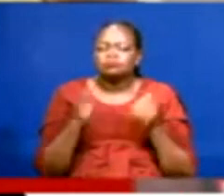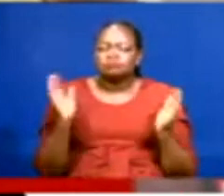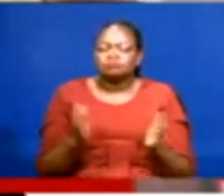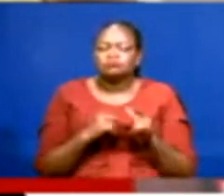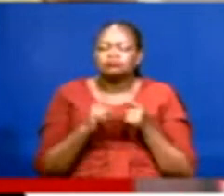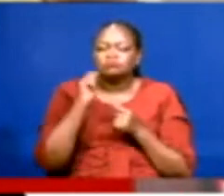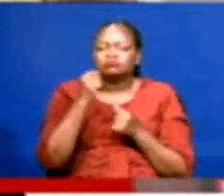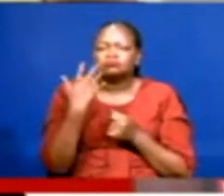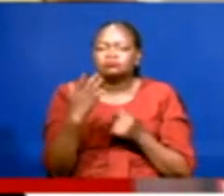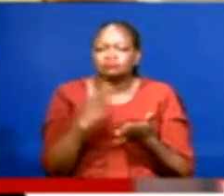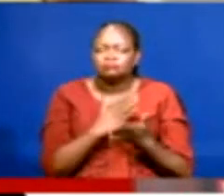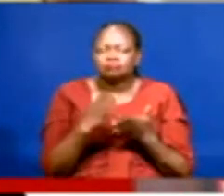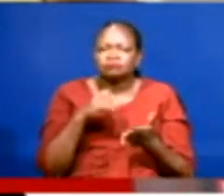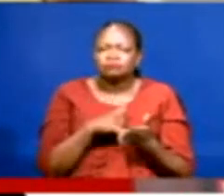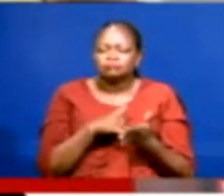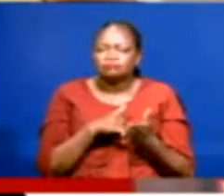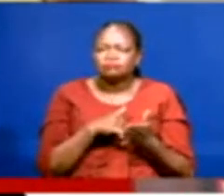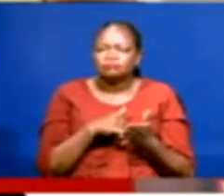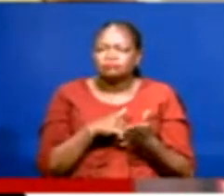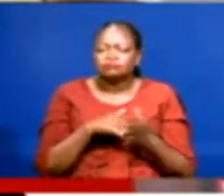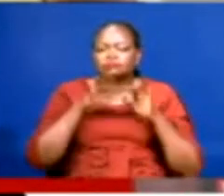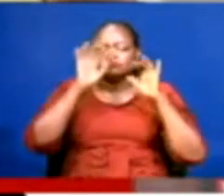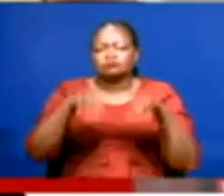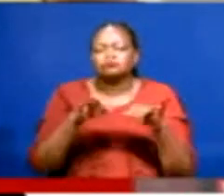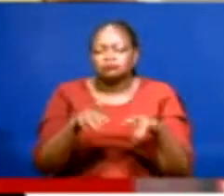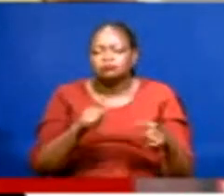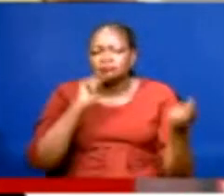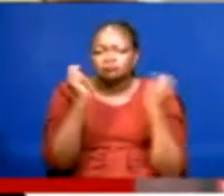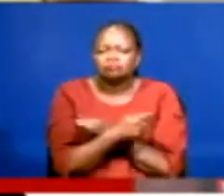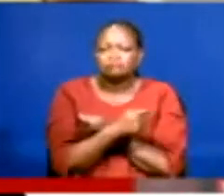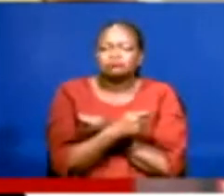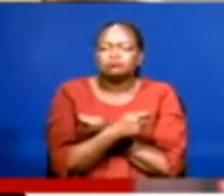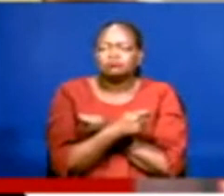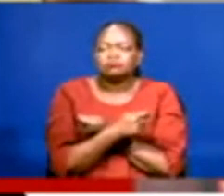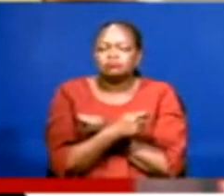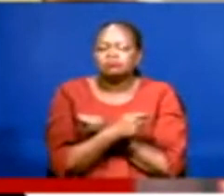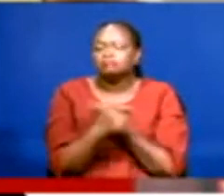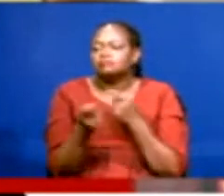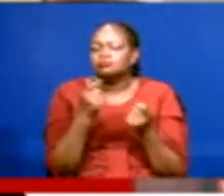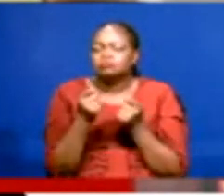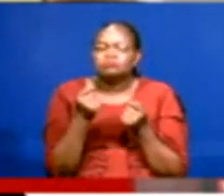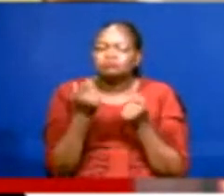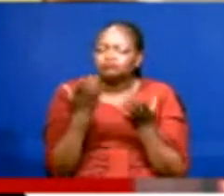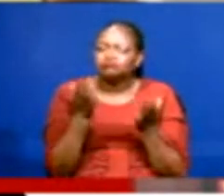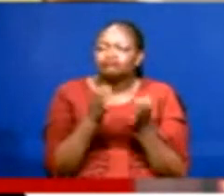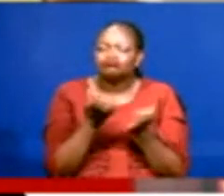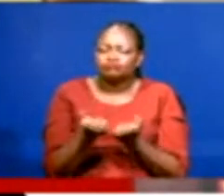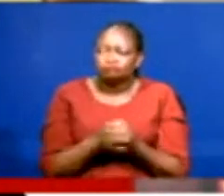key five sectors include agricultural transformation, micro, small and medium